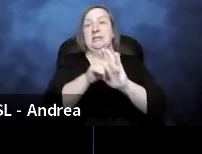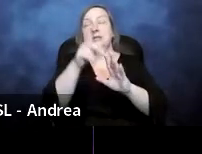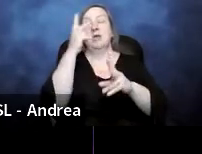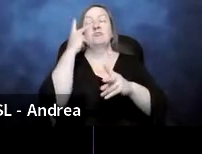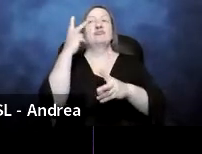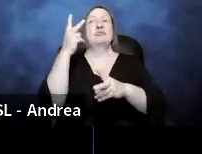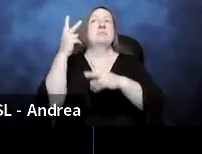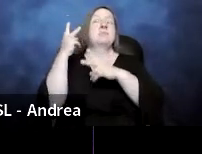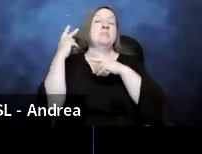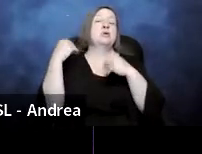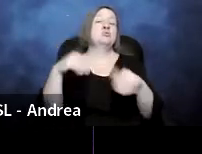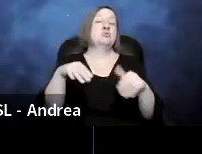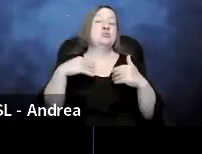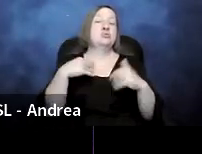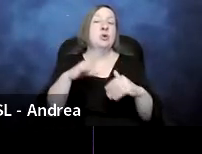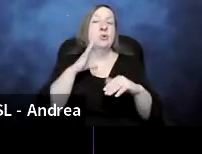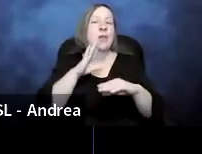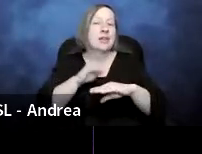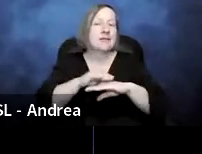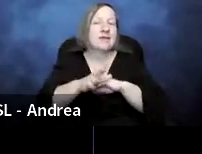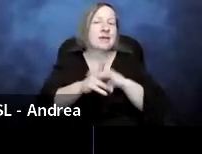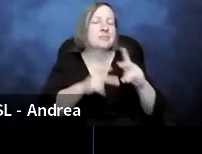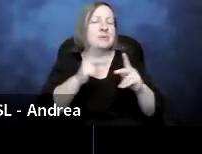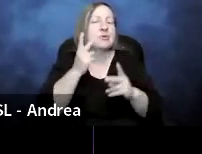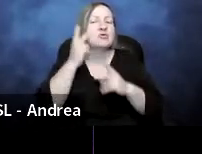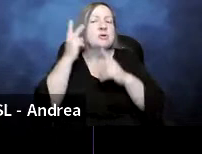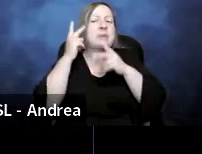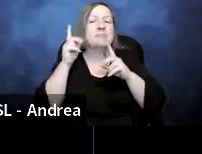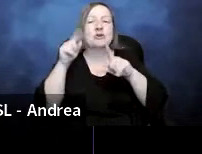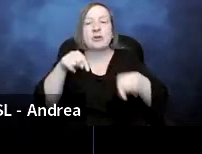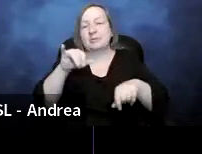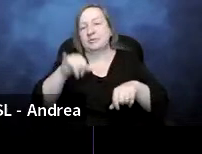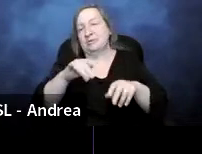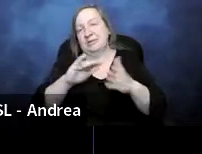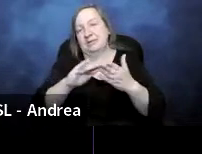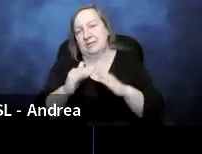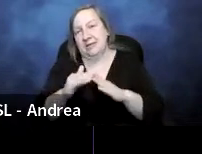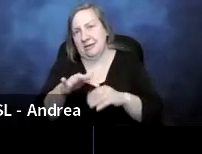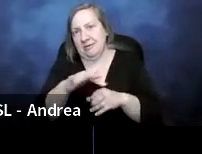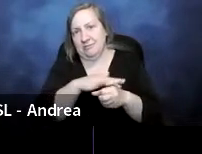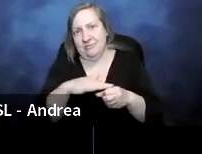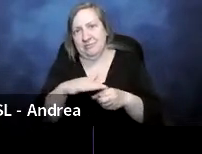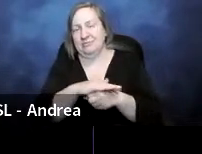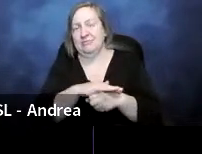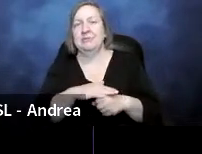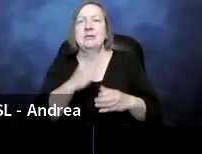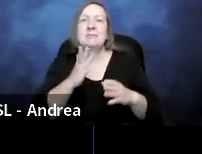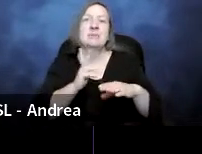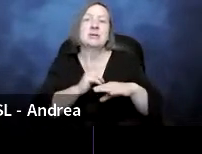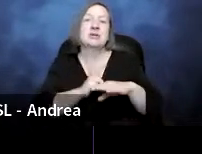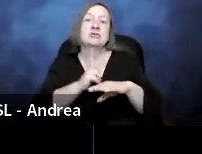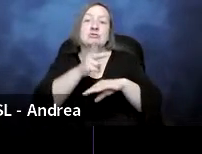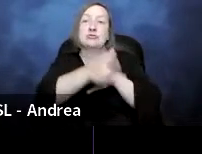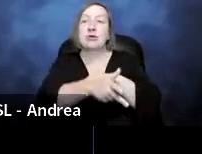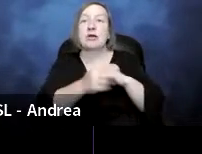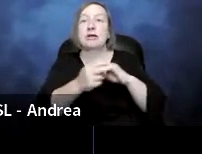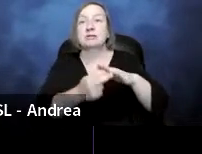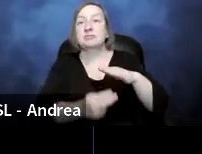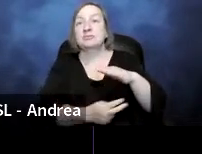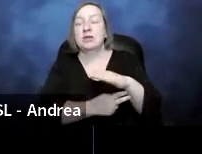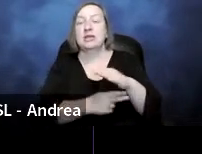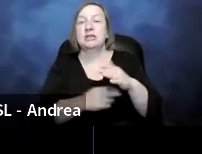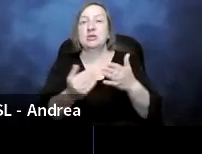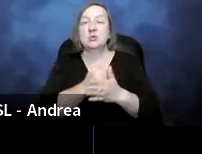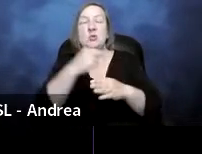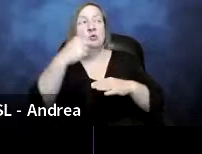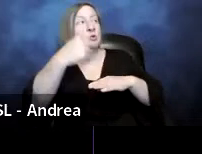how memorable it is, will play a part in their memory of the place. They may then cross the bridge using it, gaining